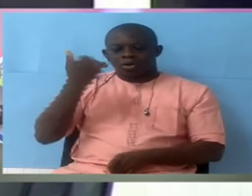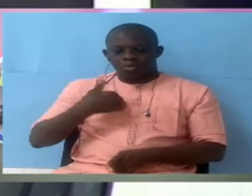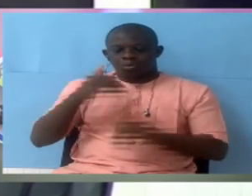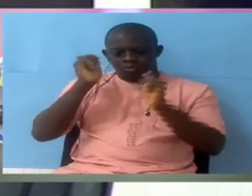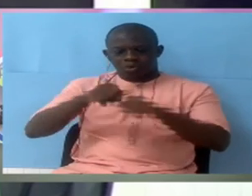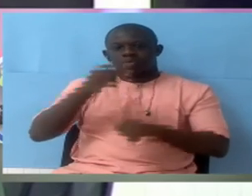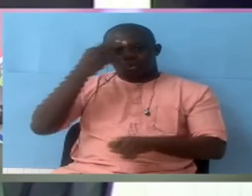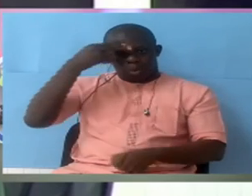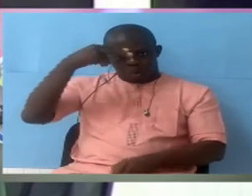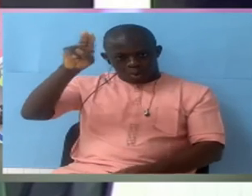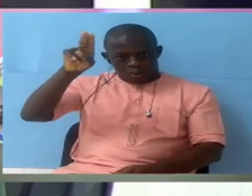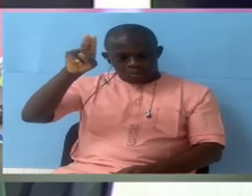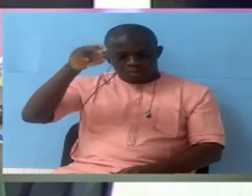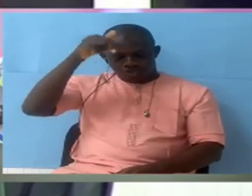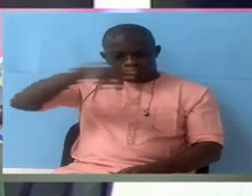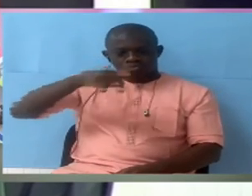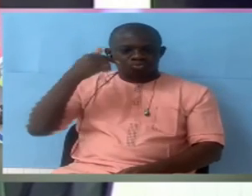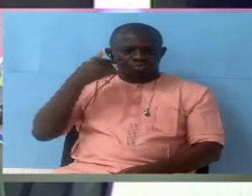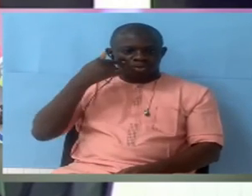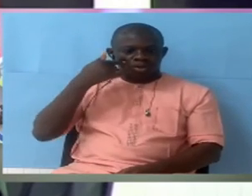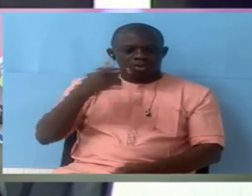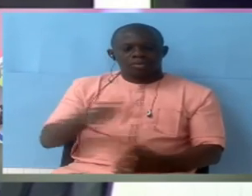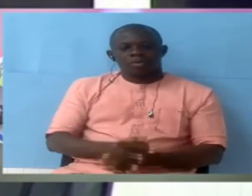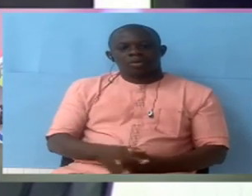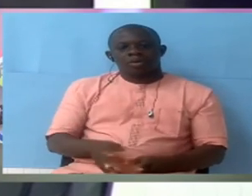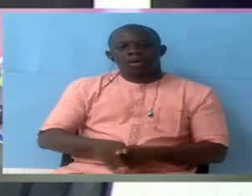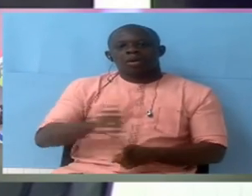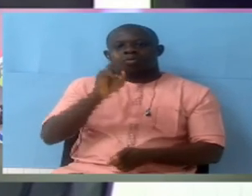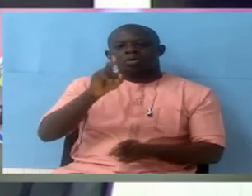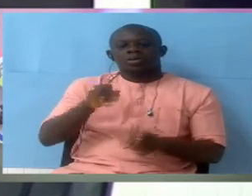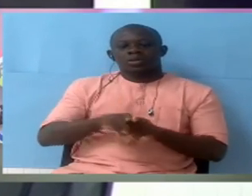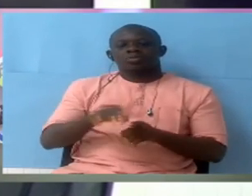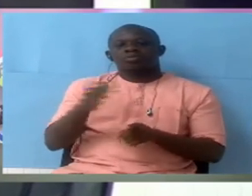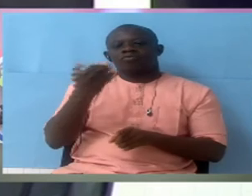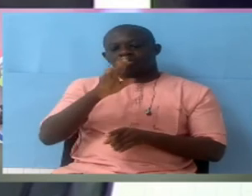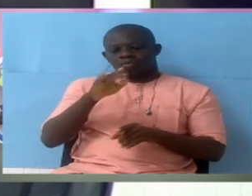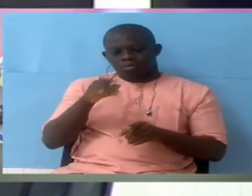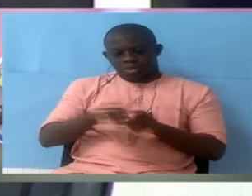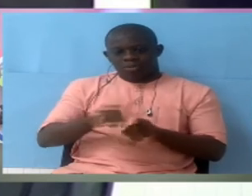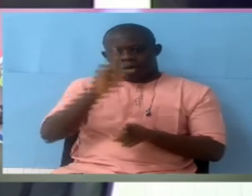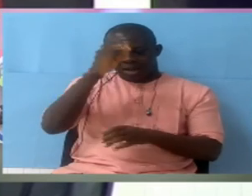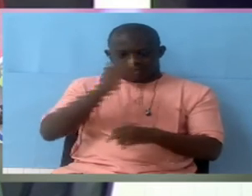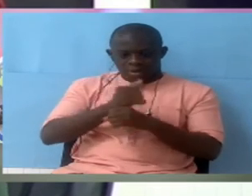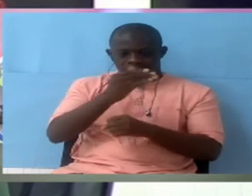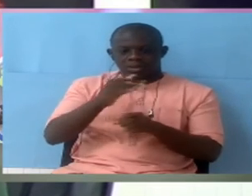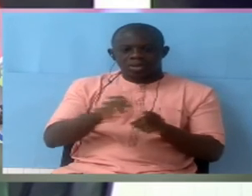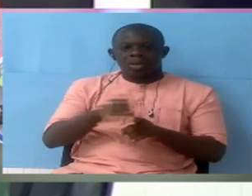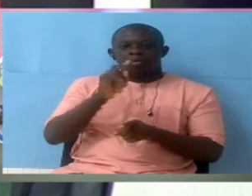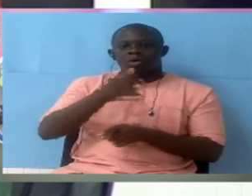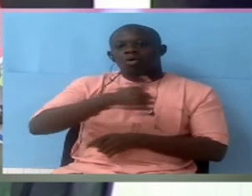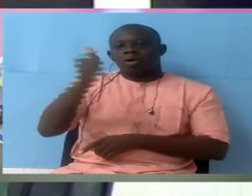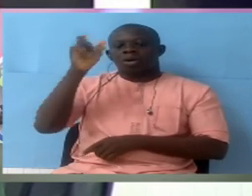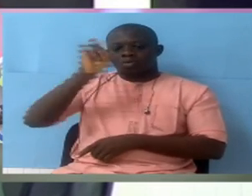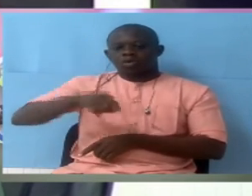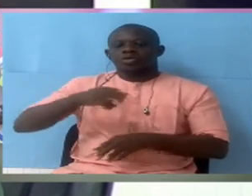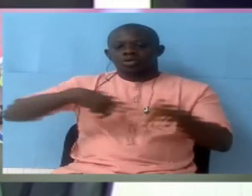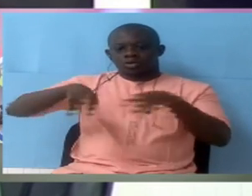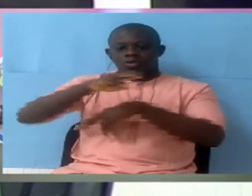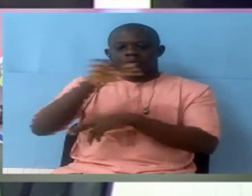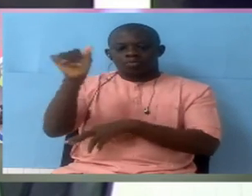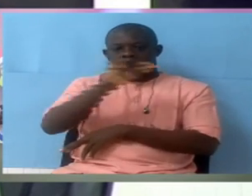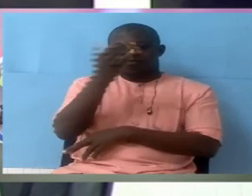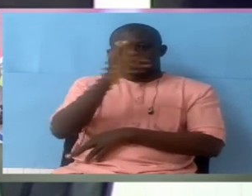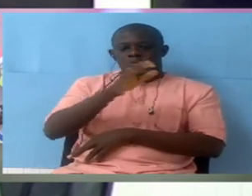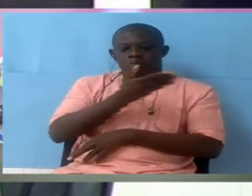home today, amna ñuy ñibi tay, but it's destiny, others will return to where they came from, way nak ci